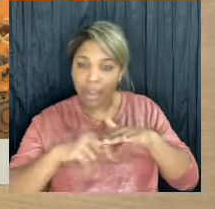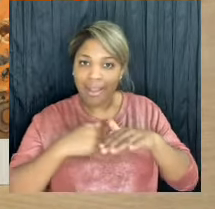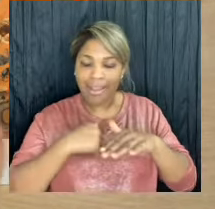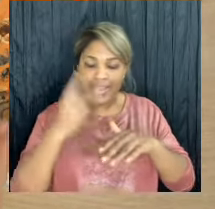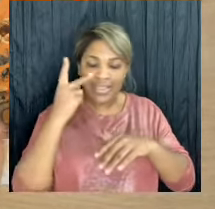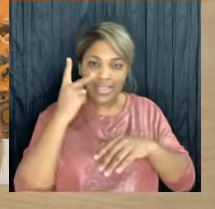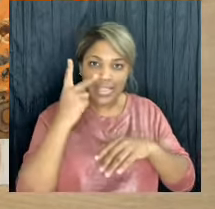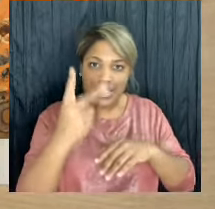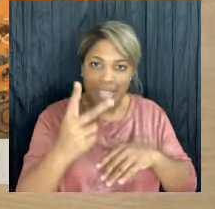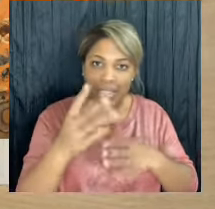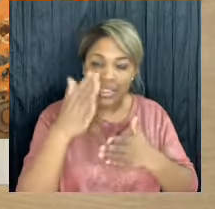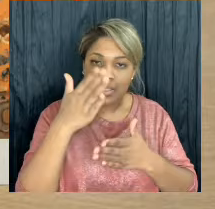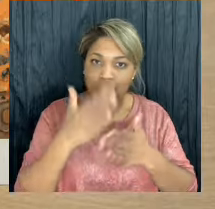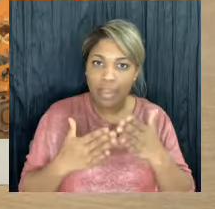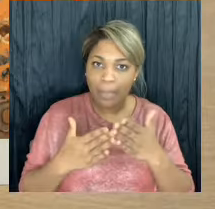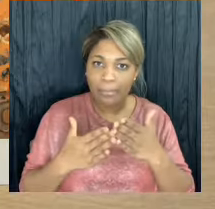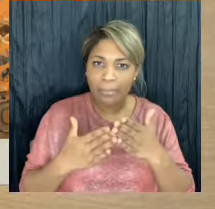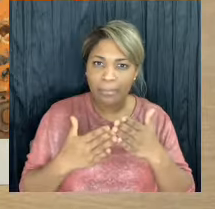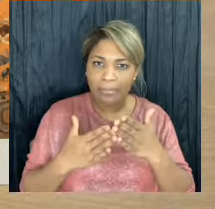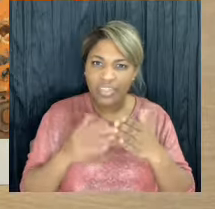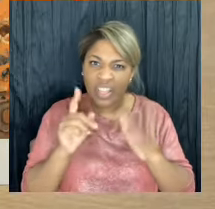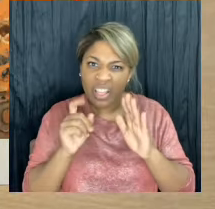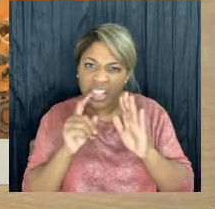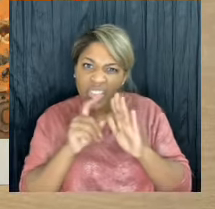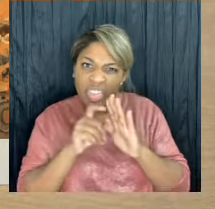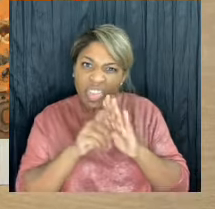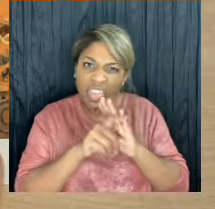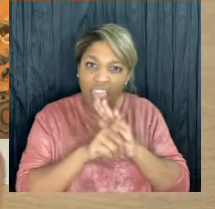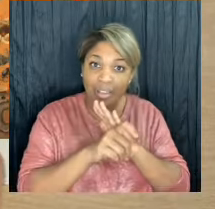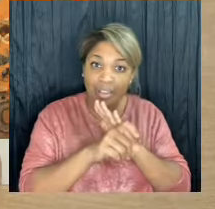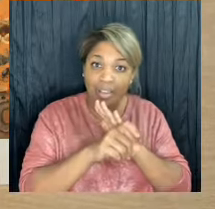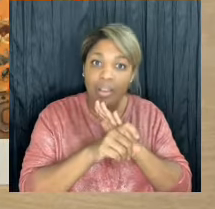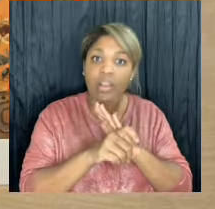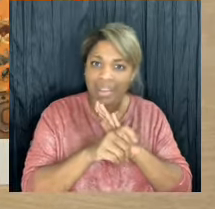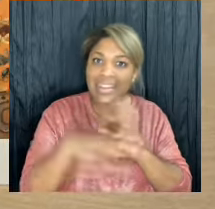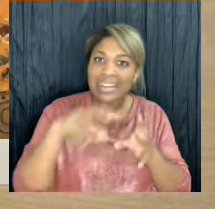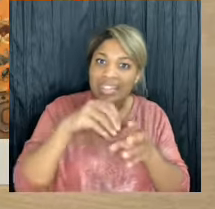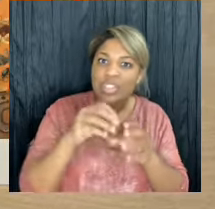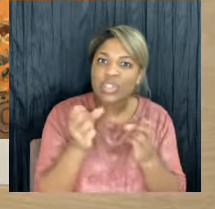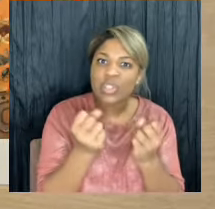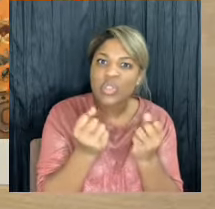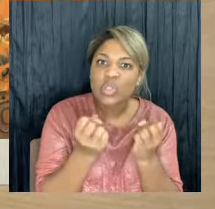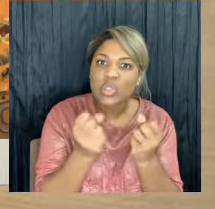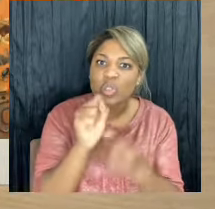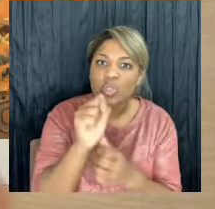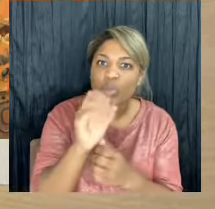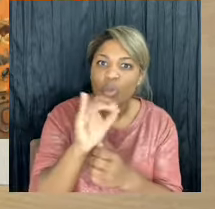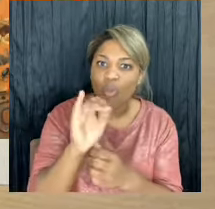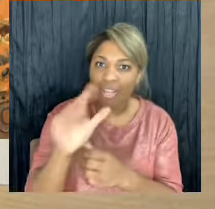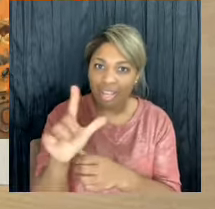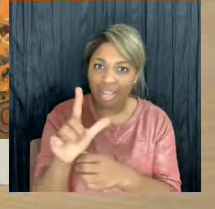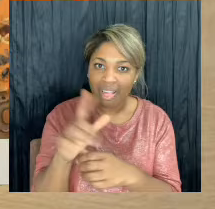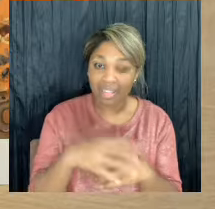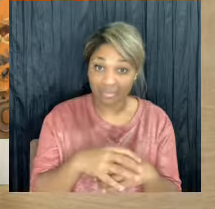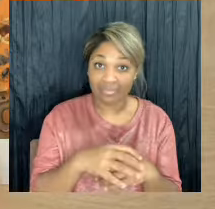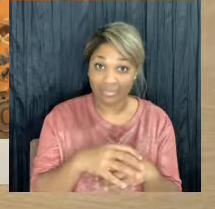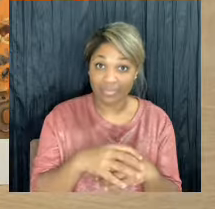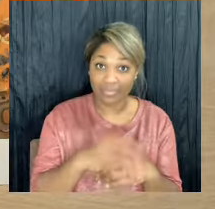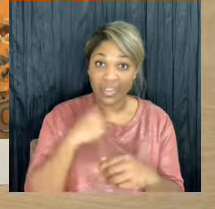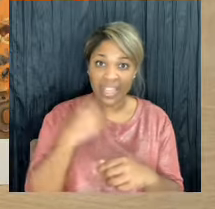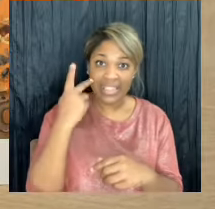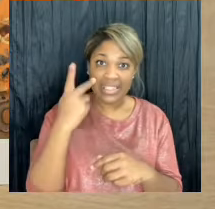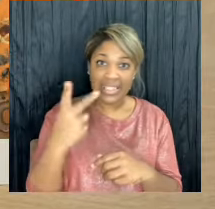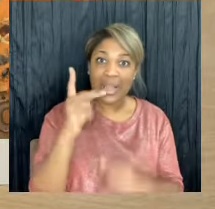see some of them, these little worms, interacting with the soil. I see